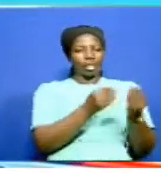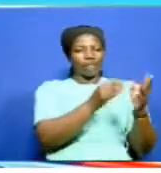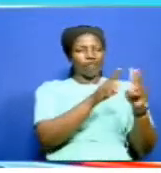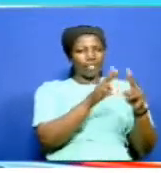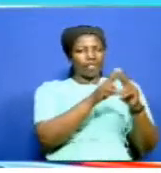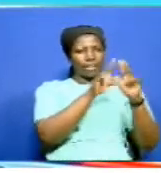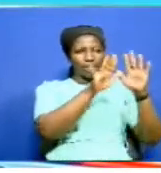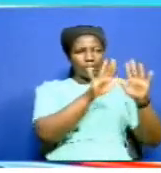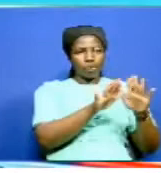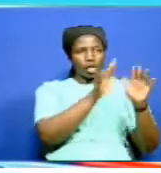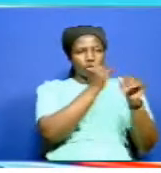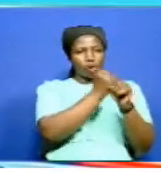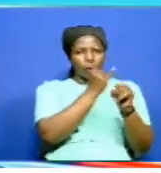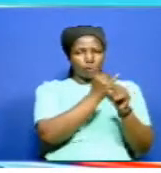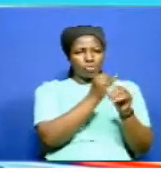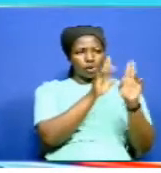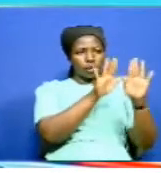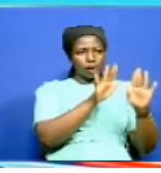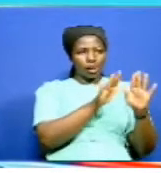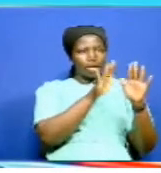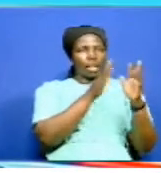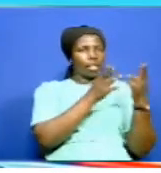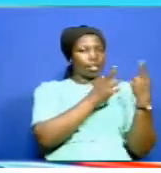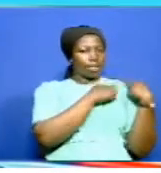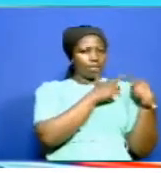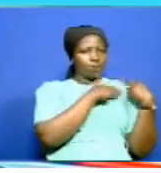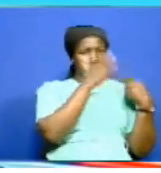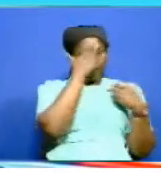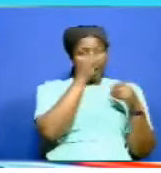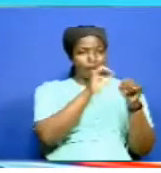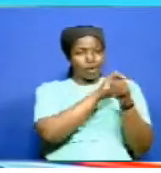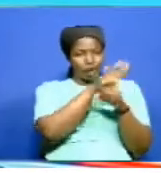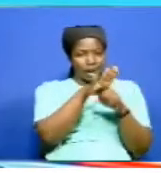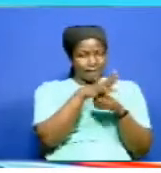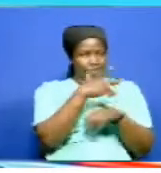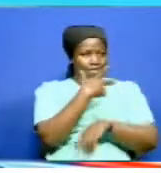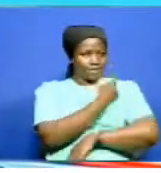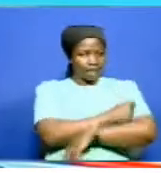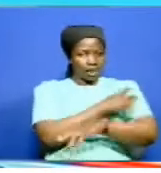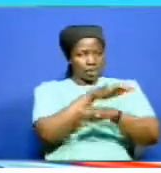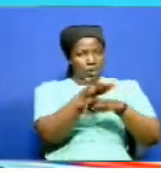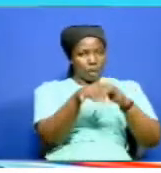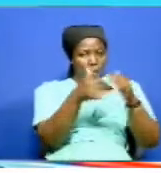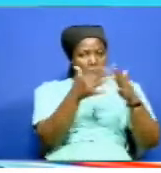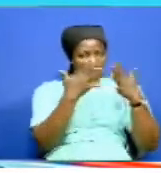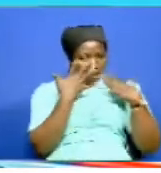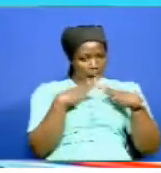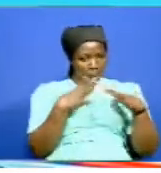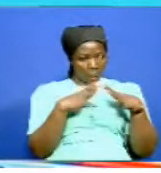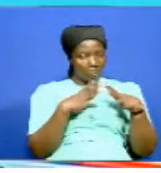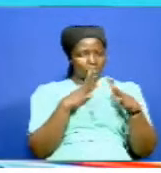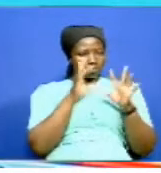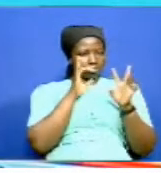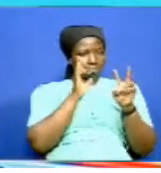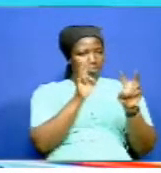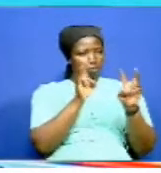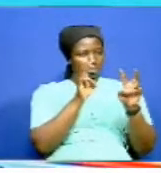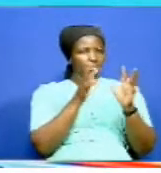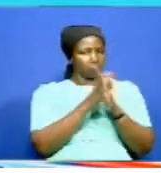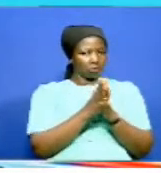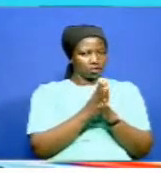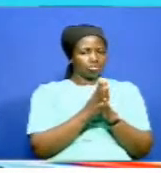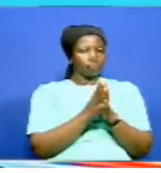job, noble duty, because the COVID-19 vaccine, everybody is really watching out so